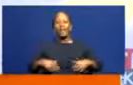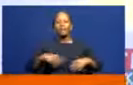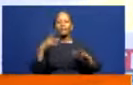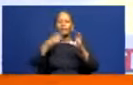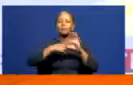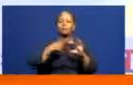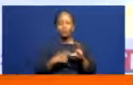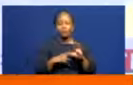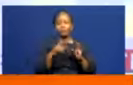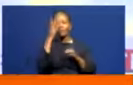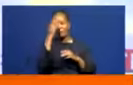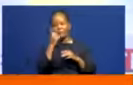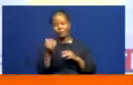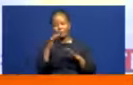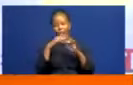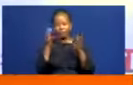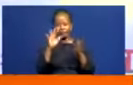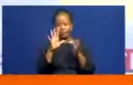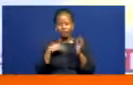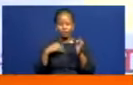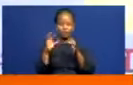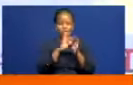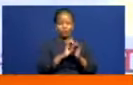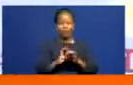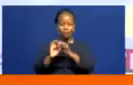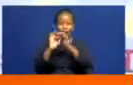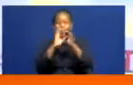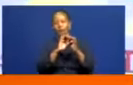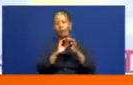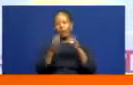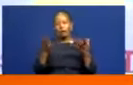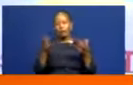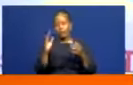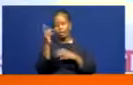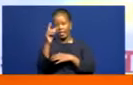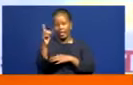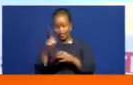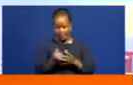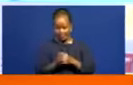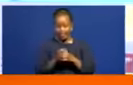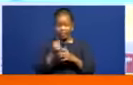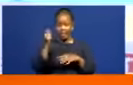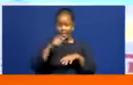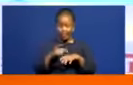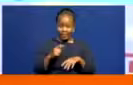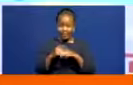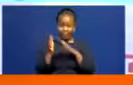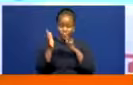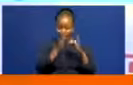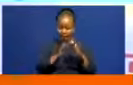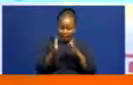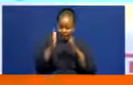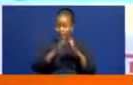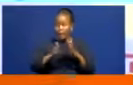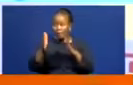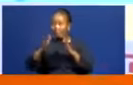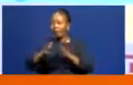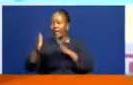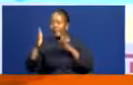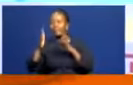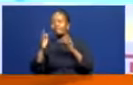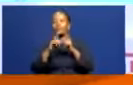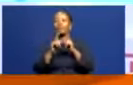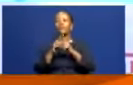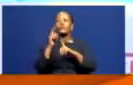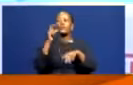way you have conducted yourself here in Nairobi. When this event was being put together, and when